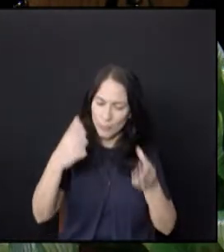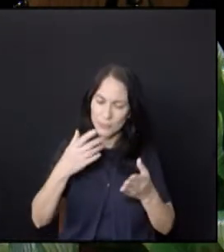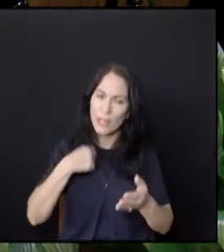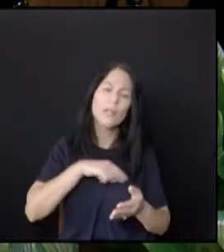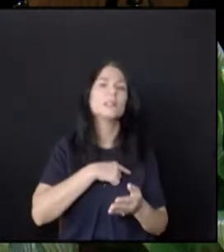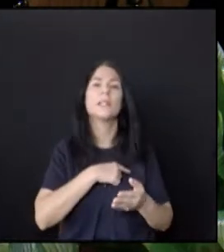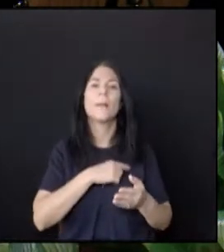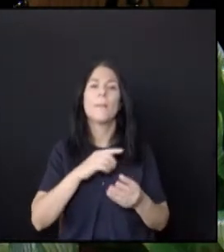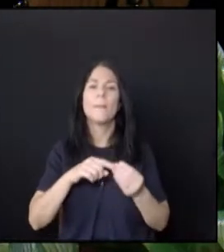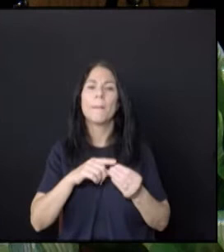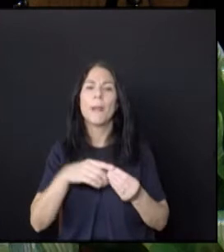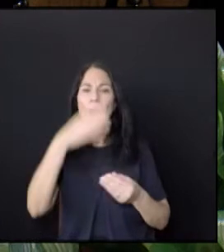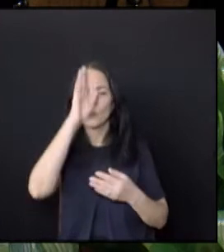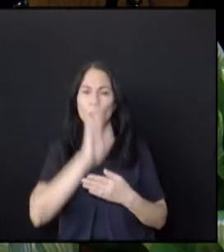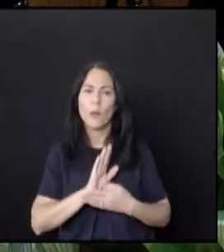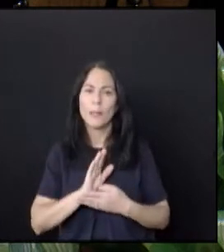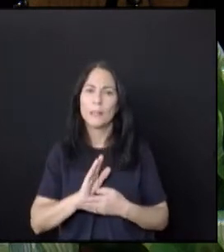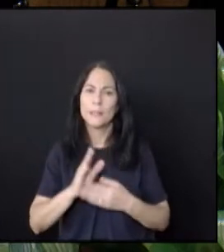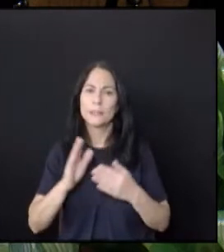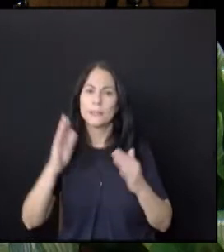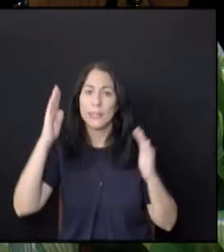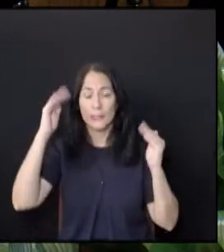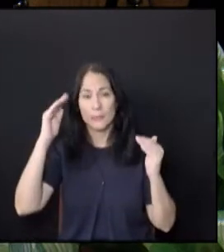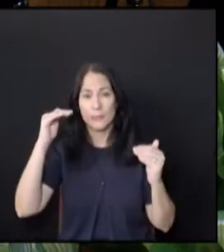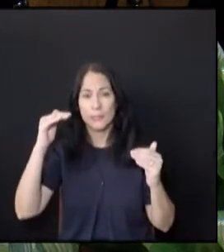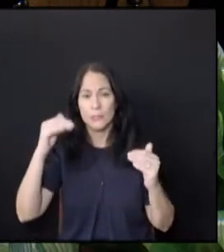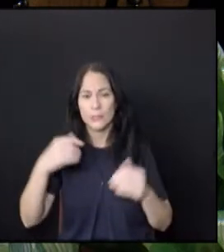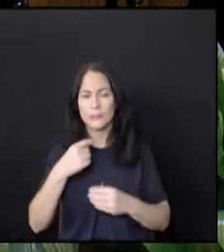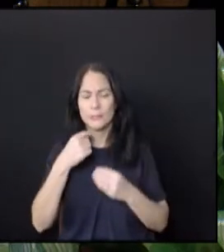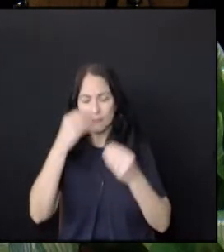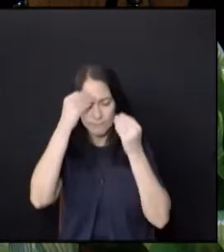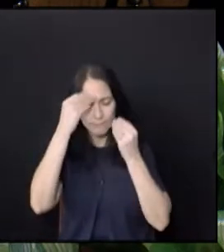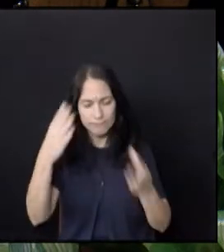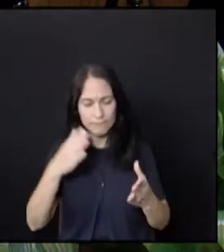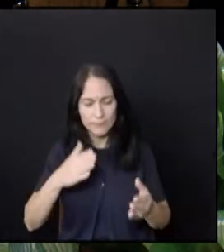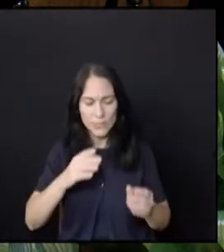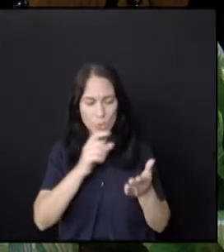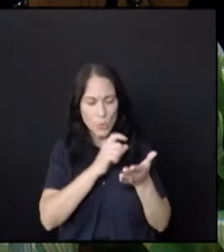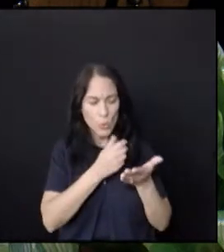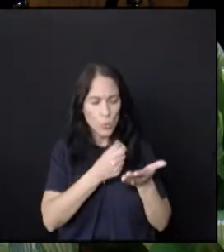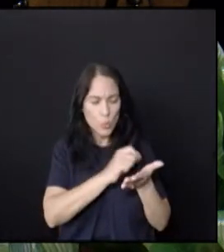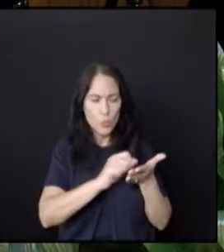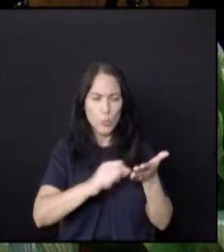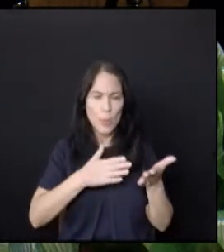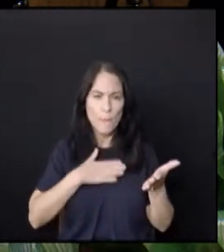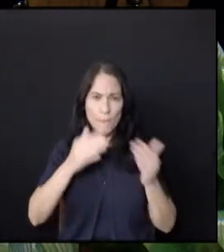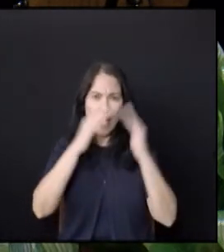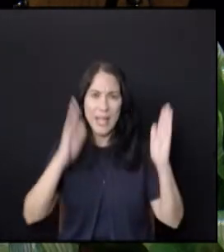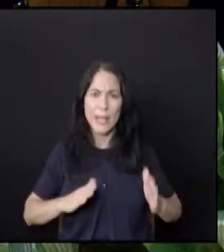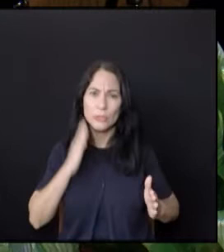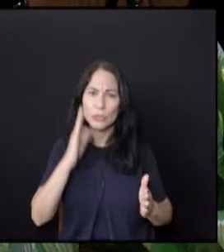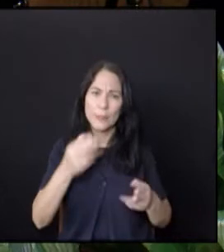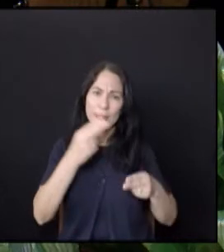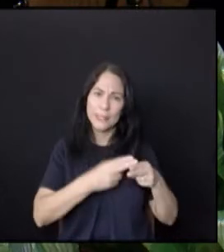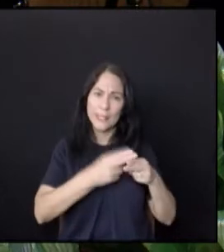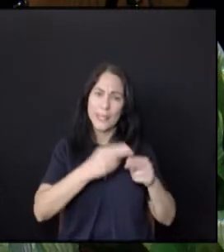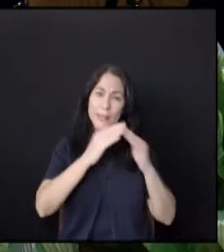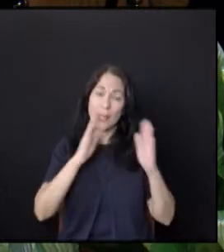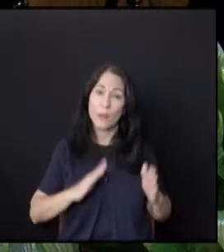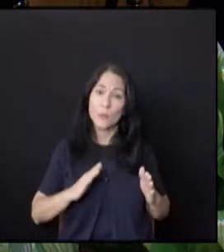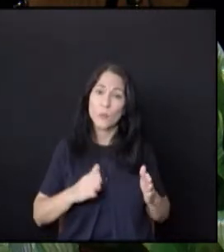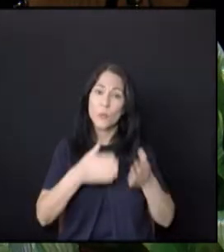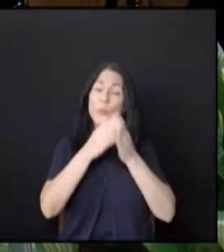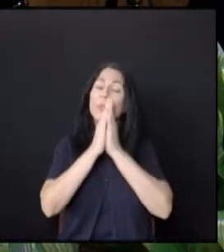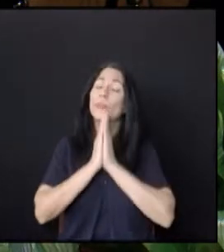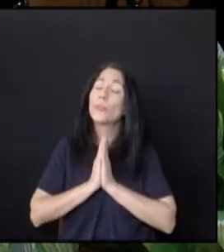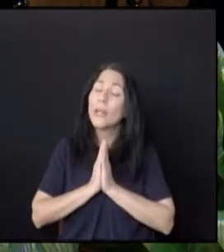He said to them, "It is written, my house shall be called a house of prayer, but